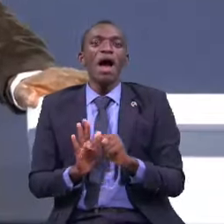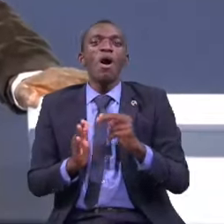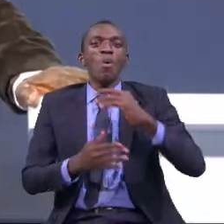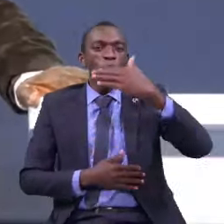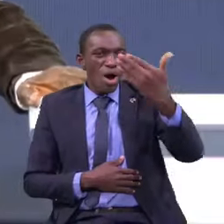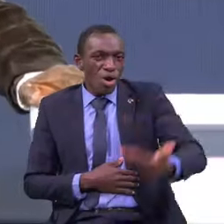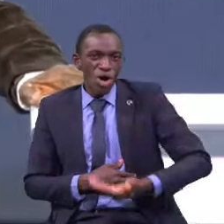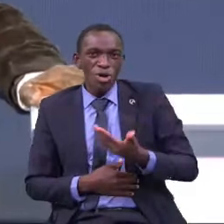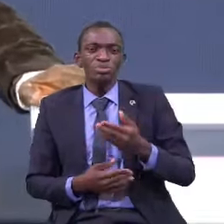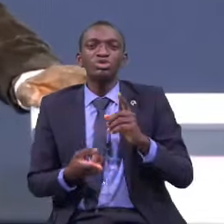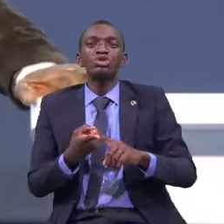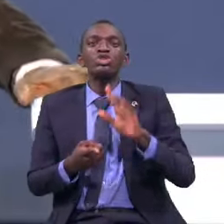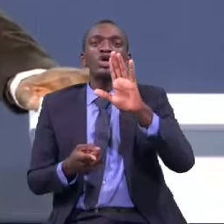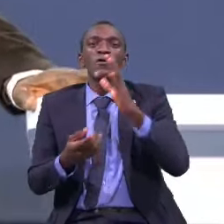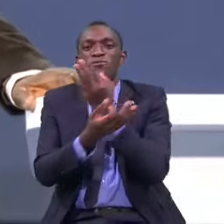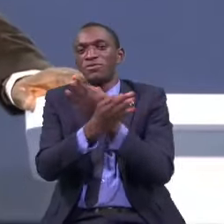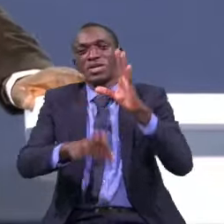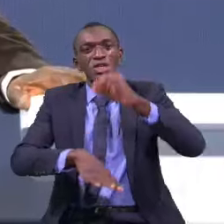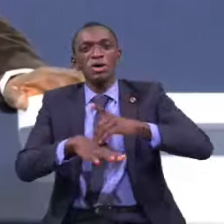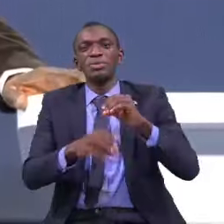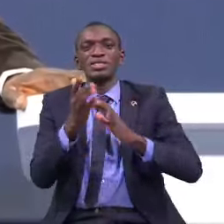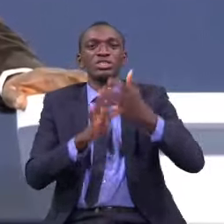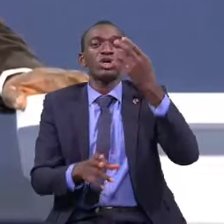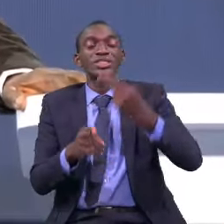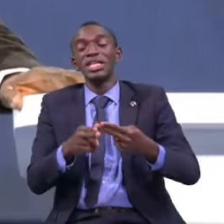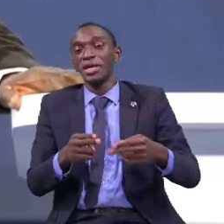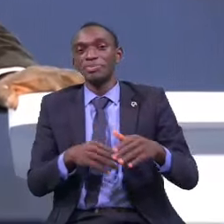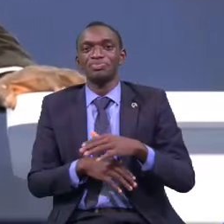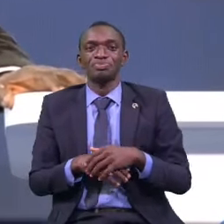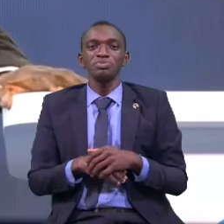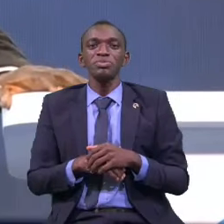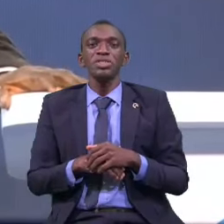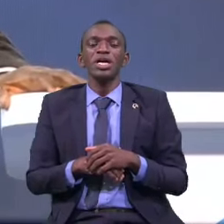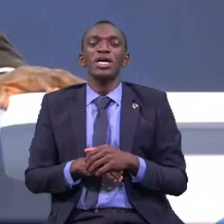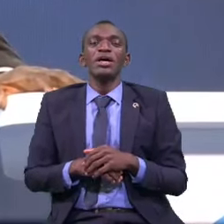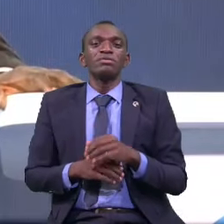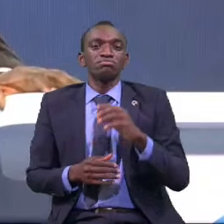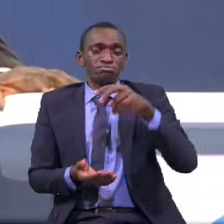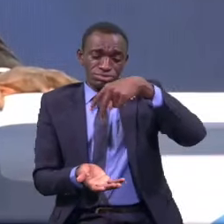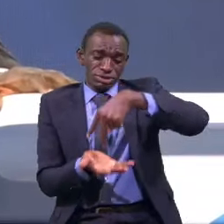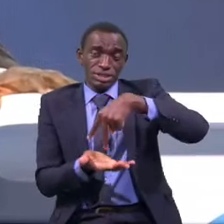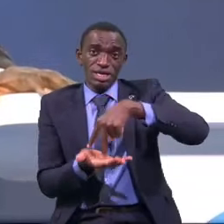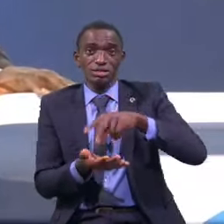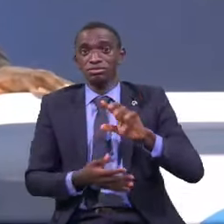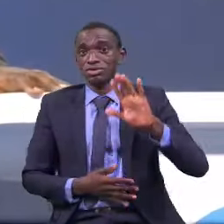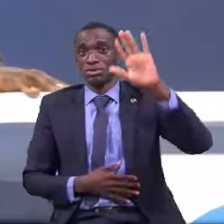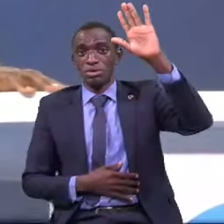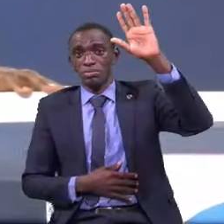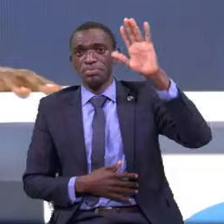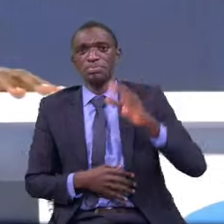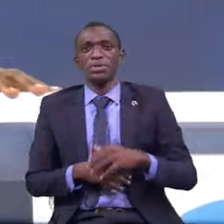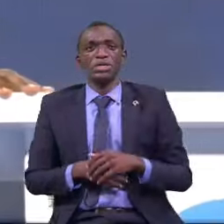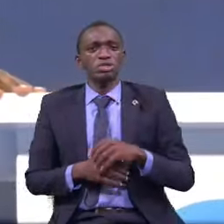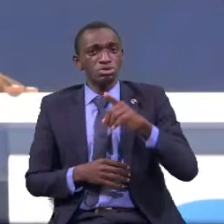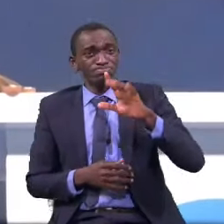into your freedom. Raise up the hand and stand up. And say, Lord, I want